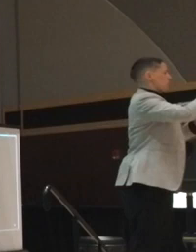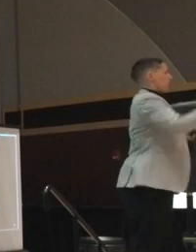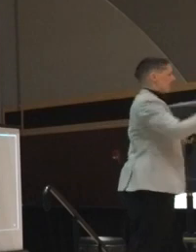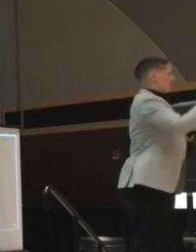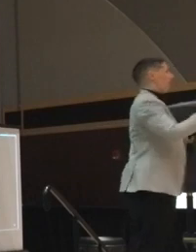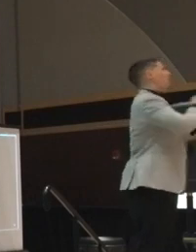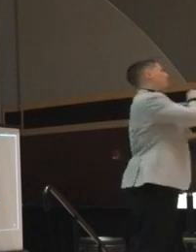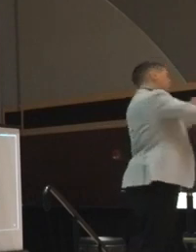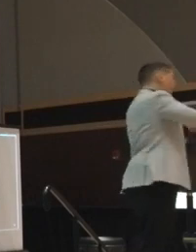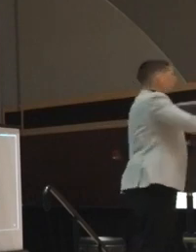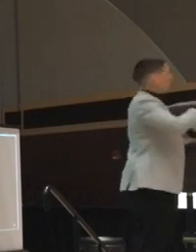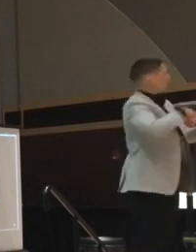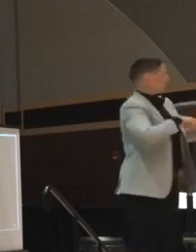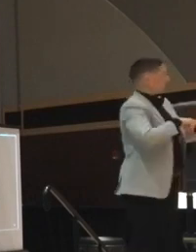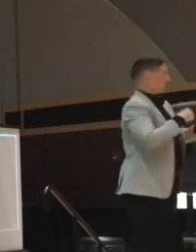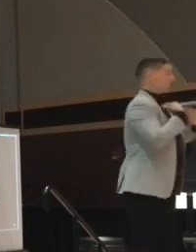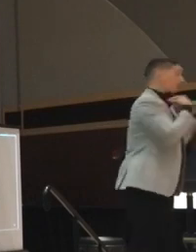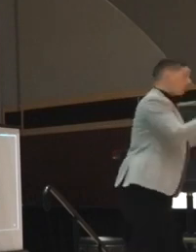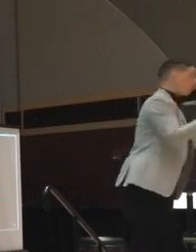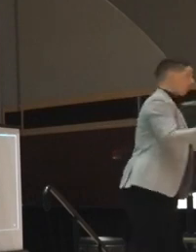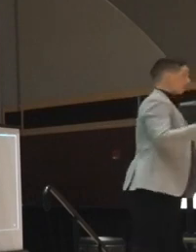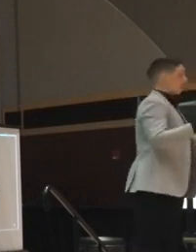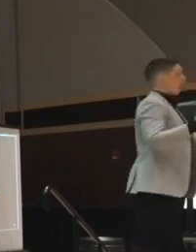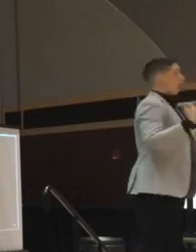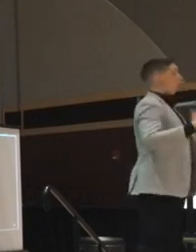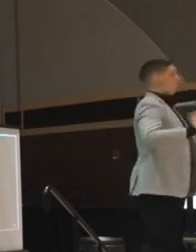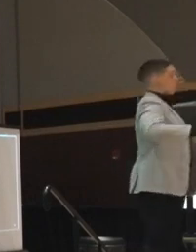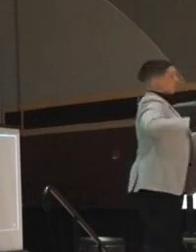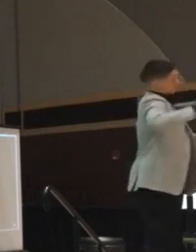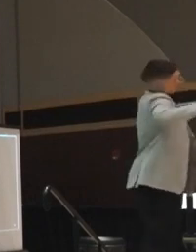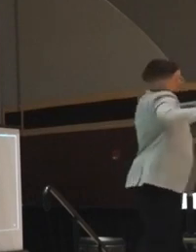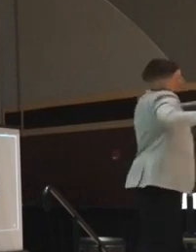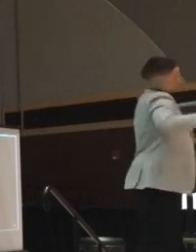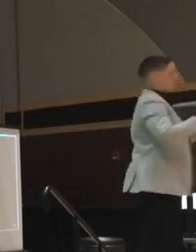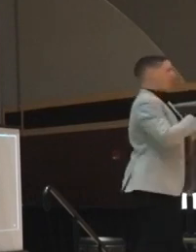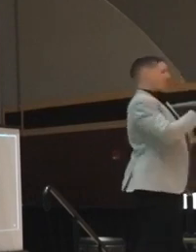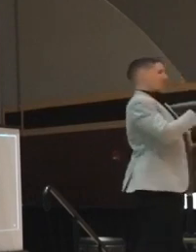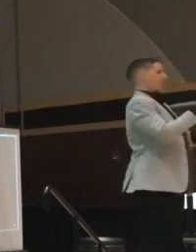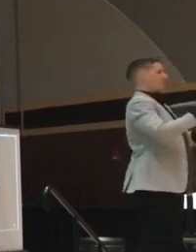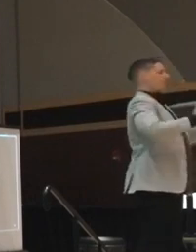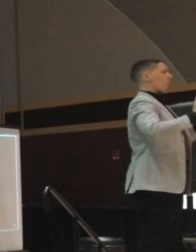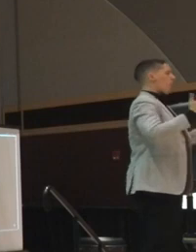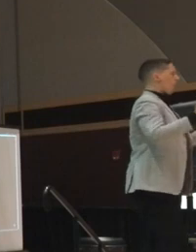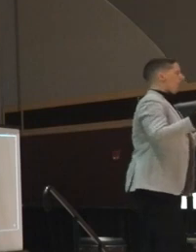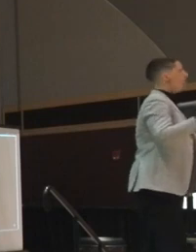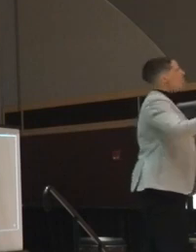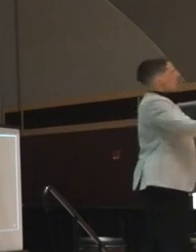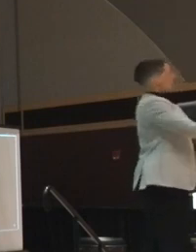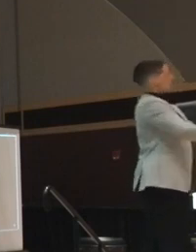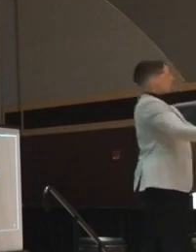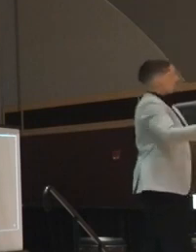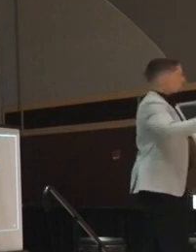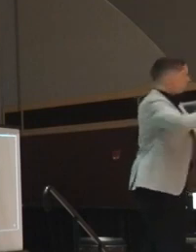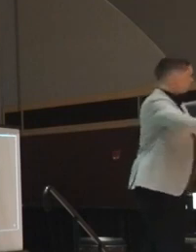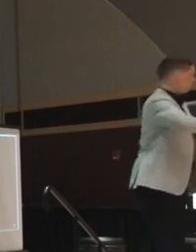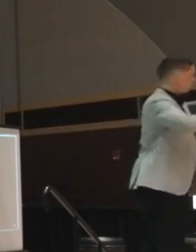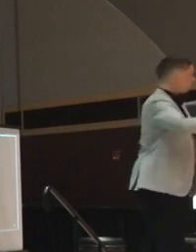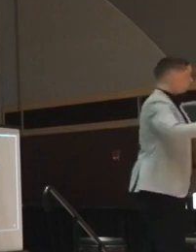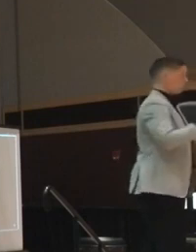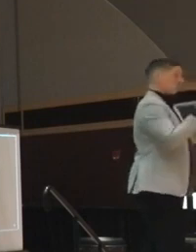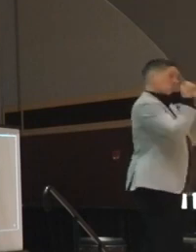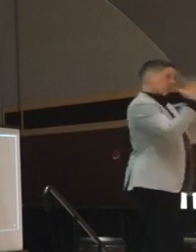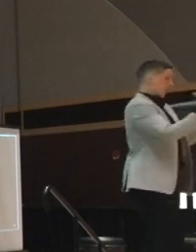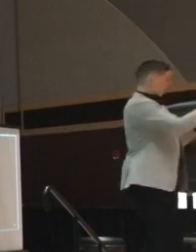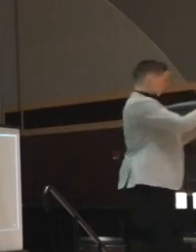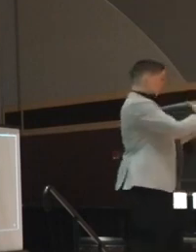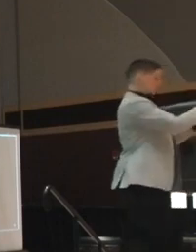I'll tell you what's hot in STEM material science. It's hotter than hot. I can tell you just which courses to take. I'd fail every single